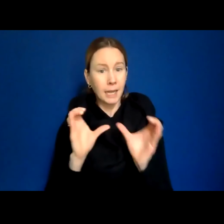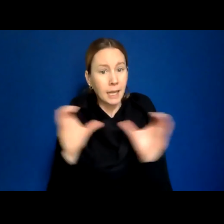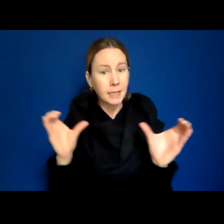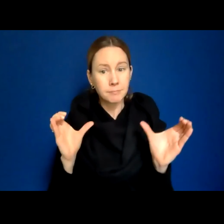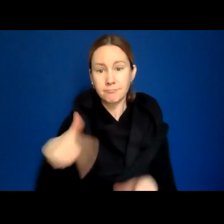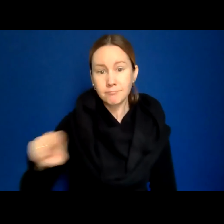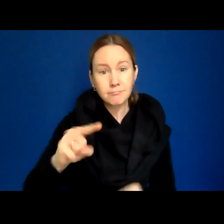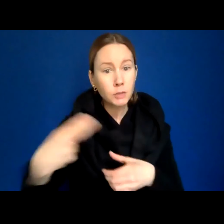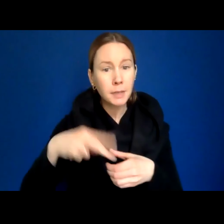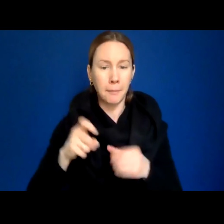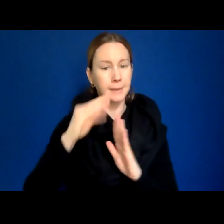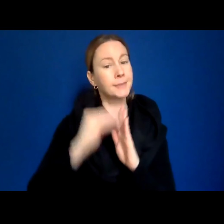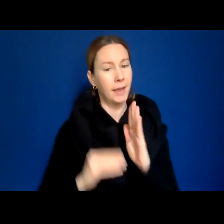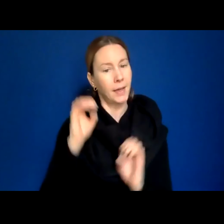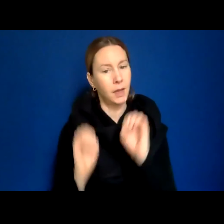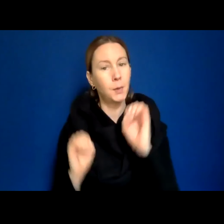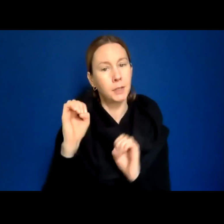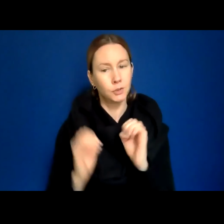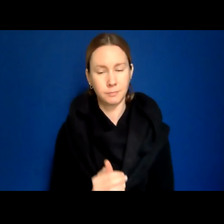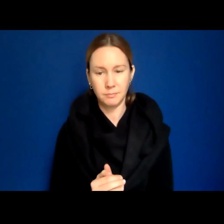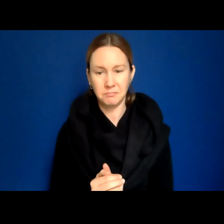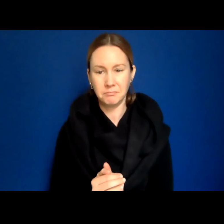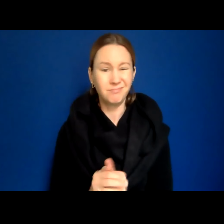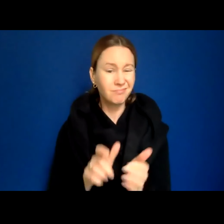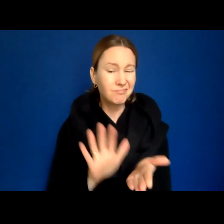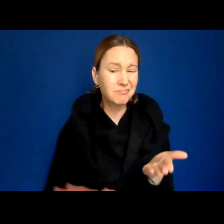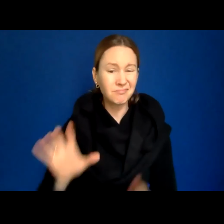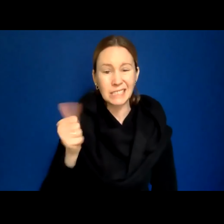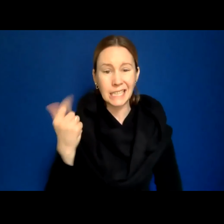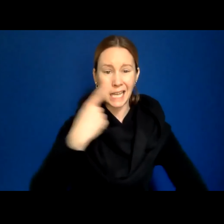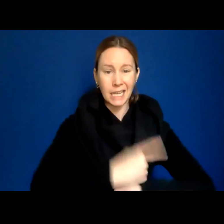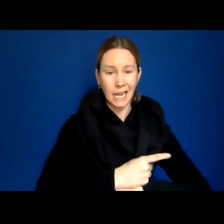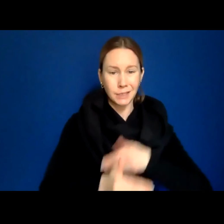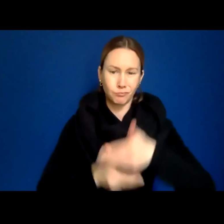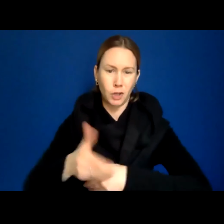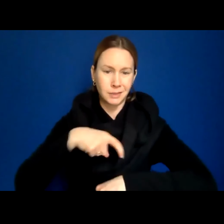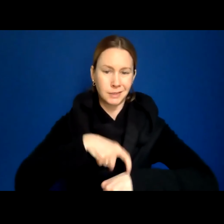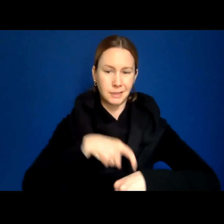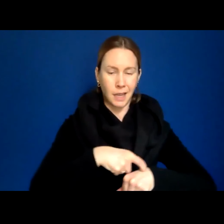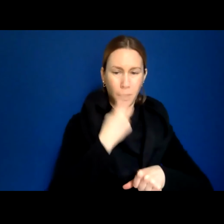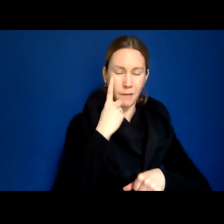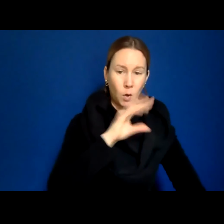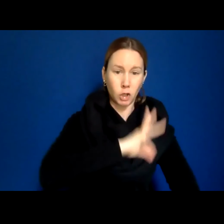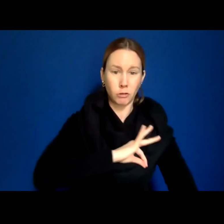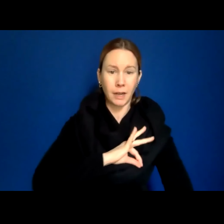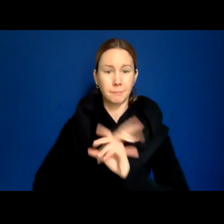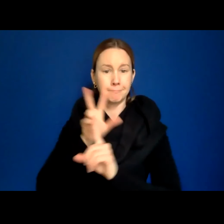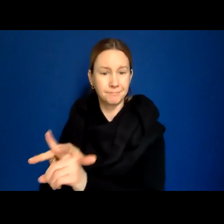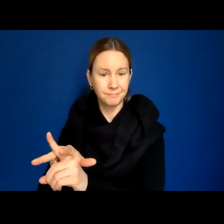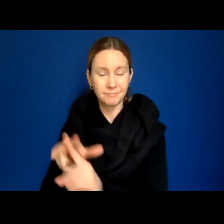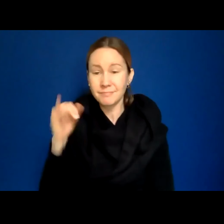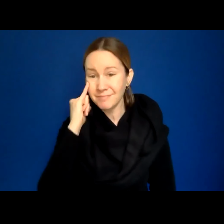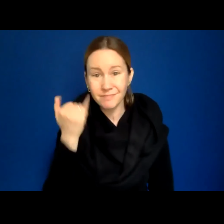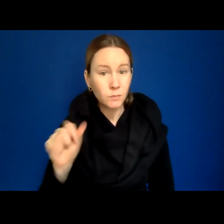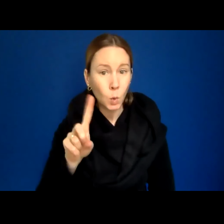must complete the evaluation. It takes about 10 working days to get the CEs. If anyone has